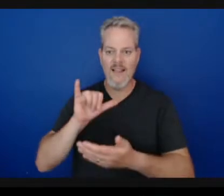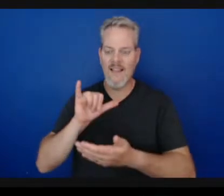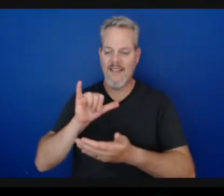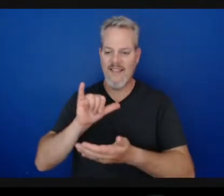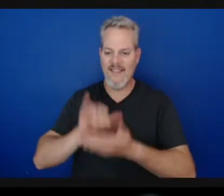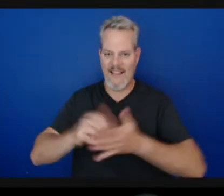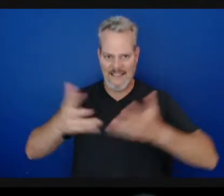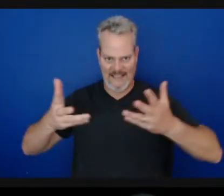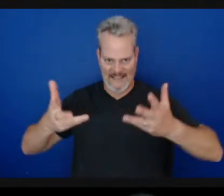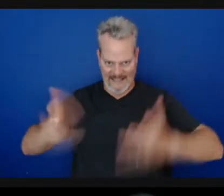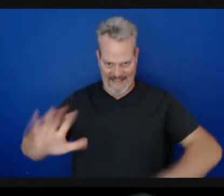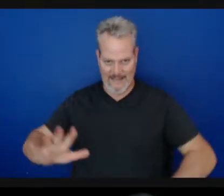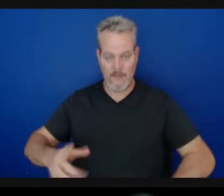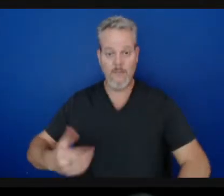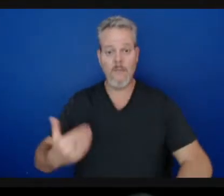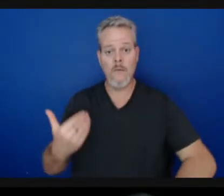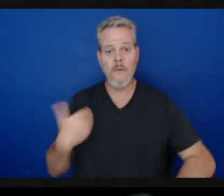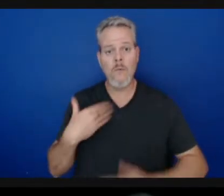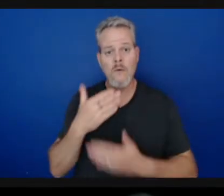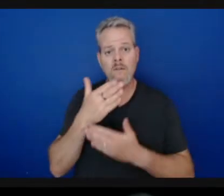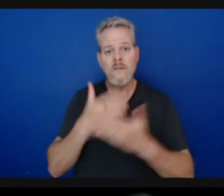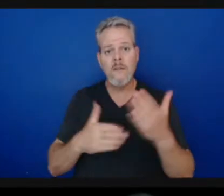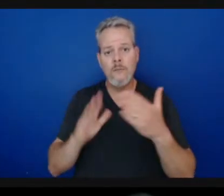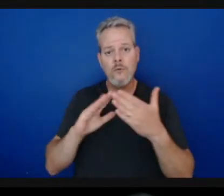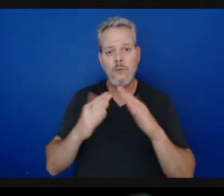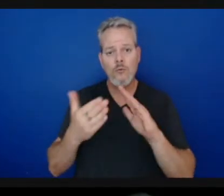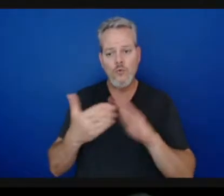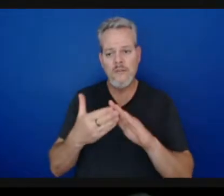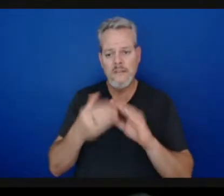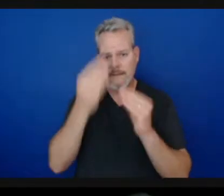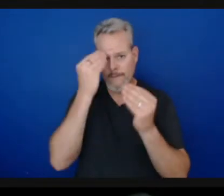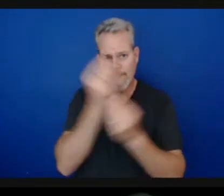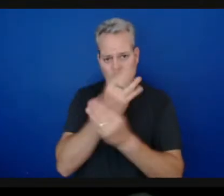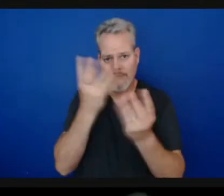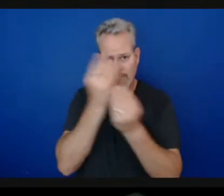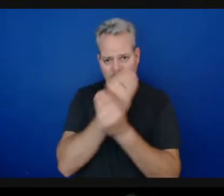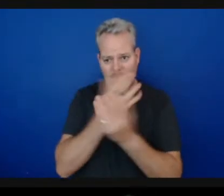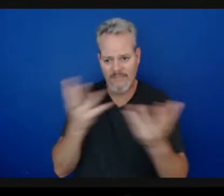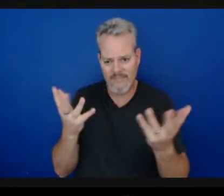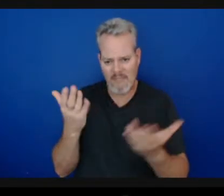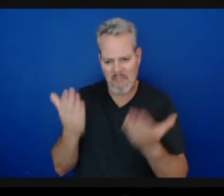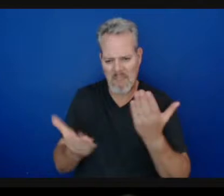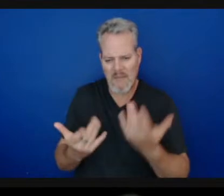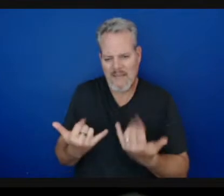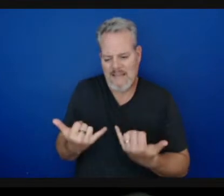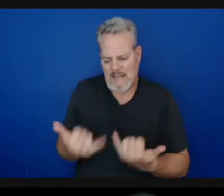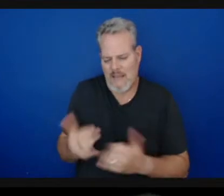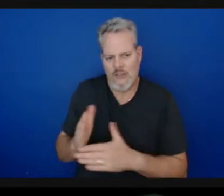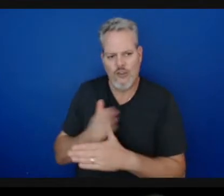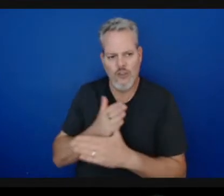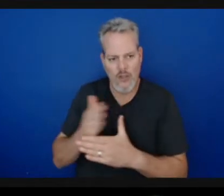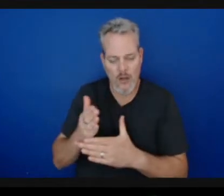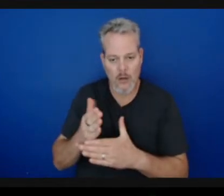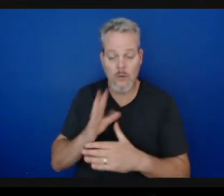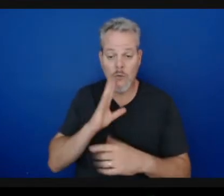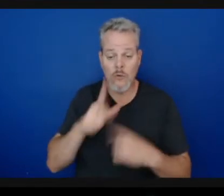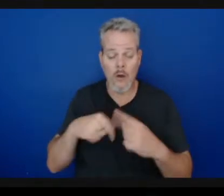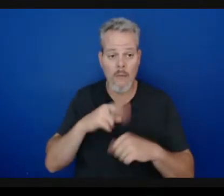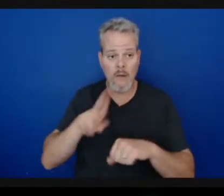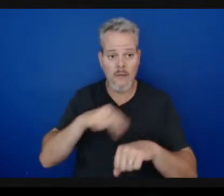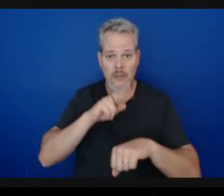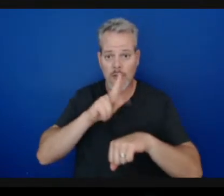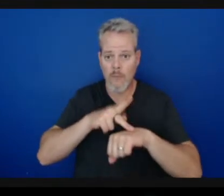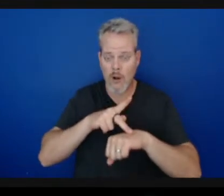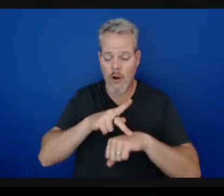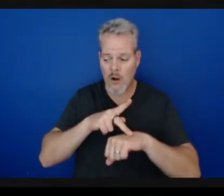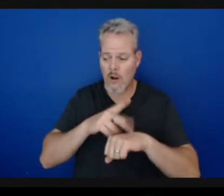go to our community corner first right now because this might fit better here. And while we're talking about the national park,